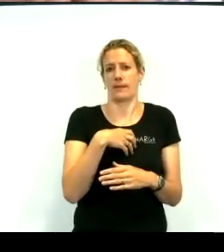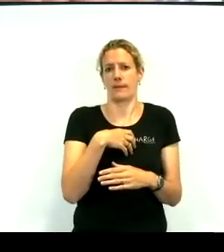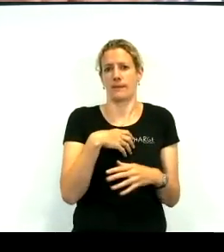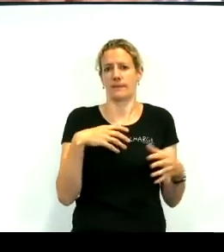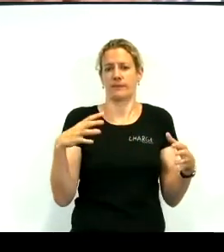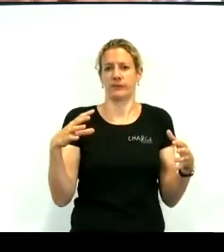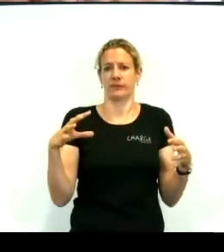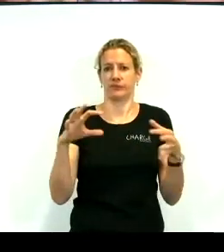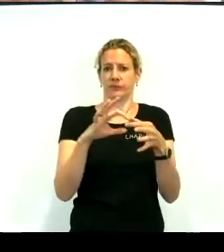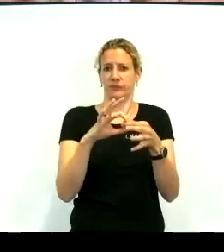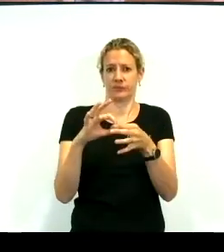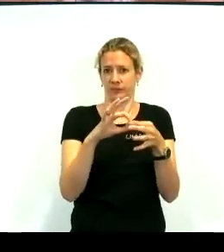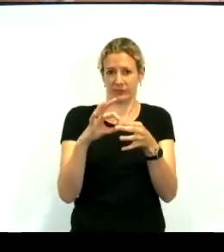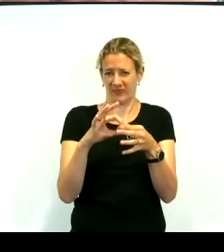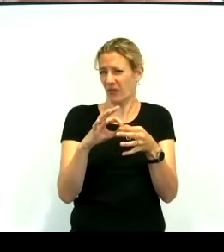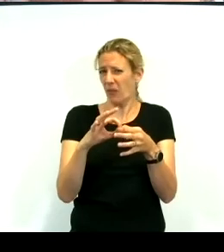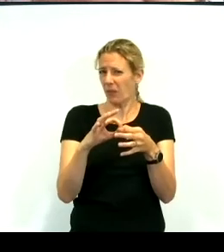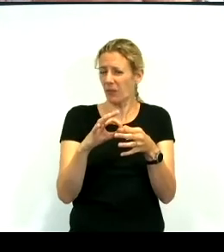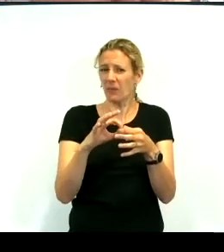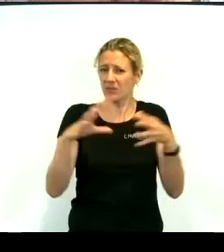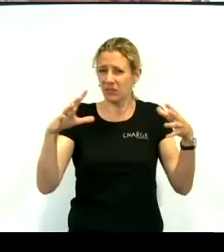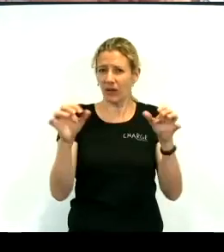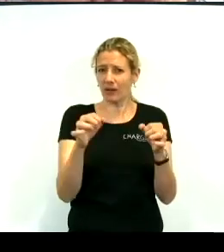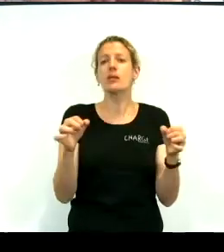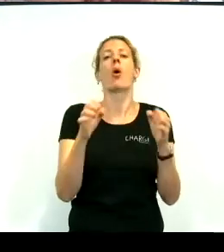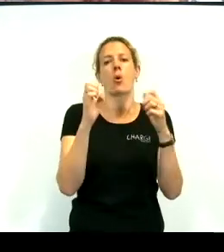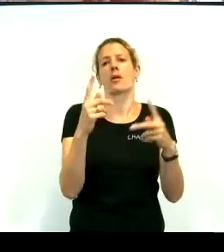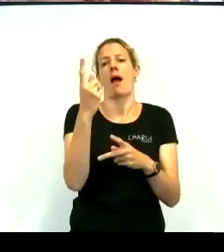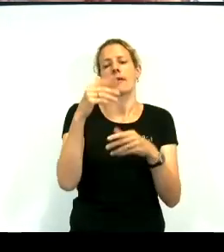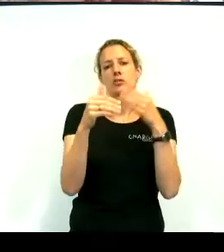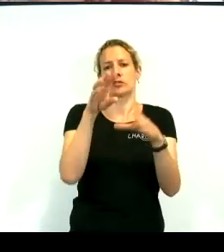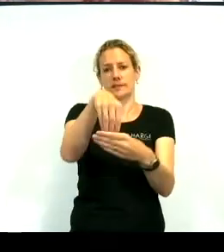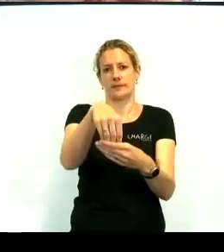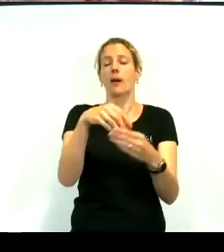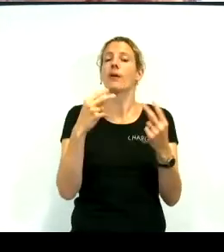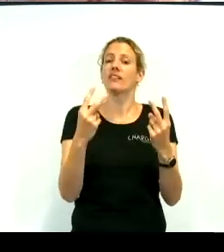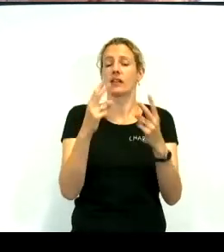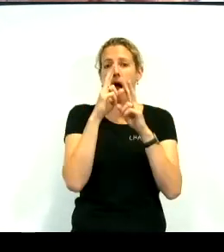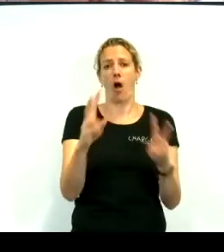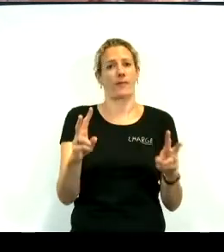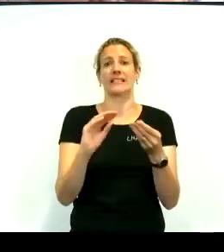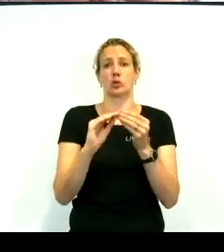one social story, but I would make sure that it doesn't become too complex.